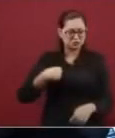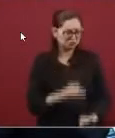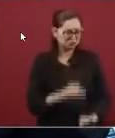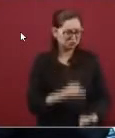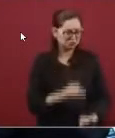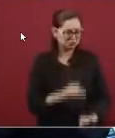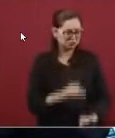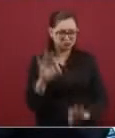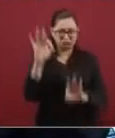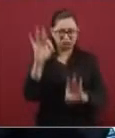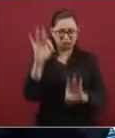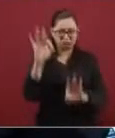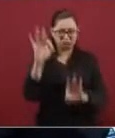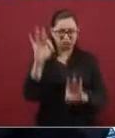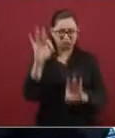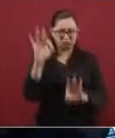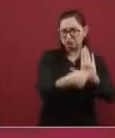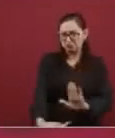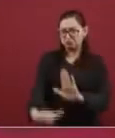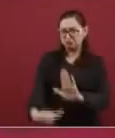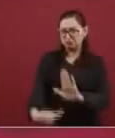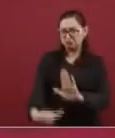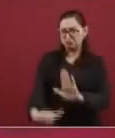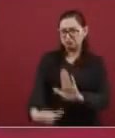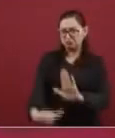And so again, it says we didn't let them know.